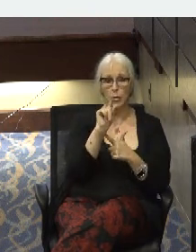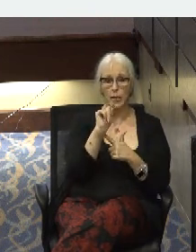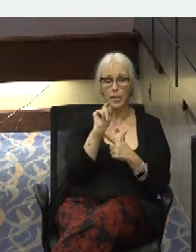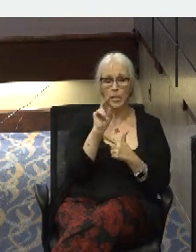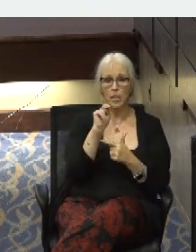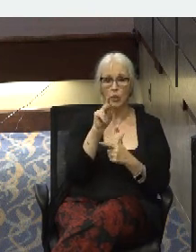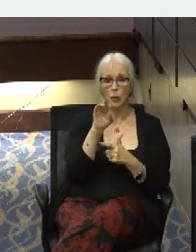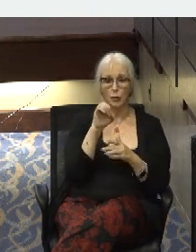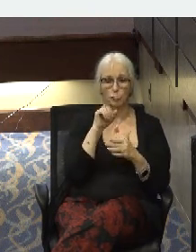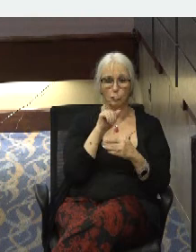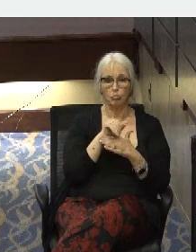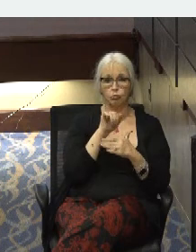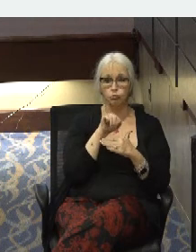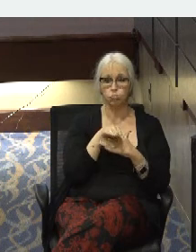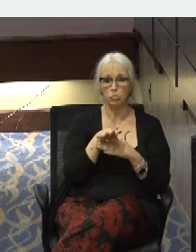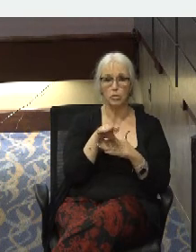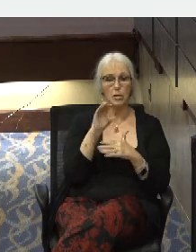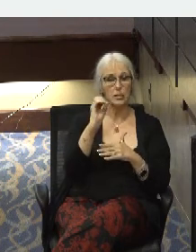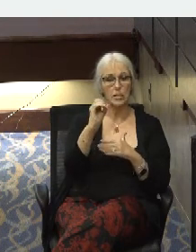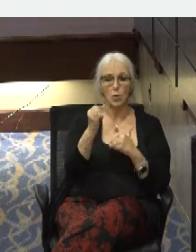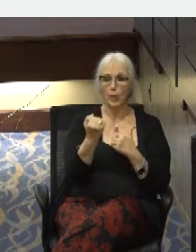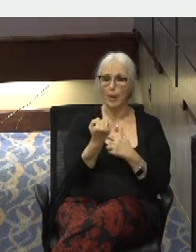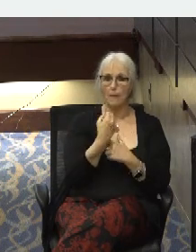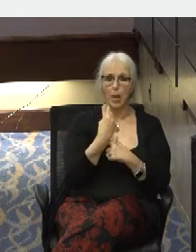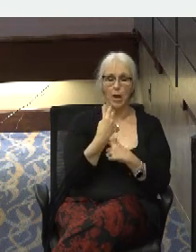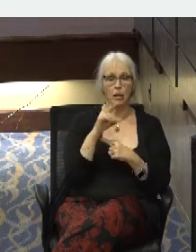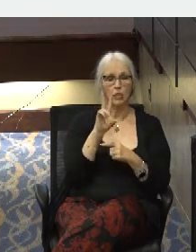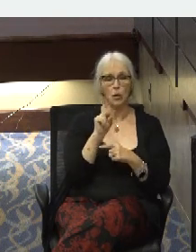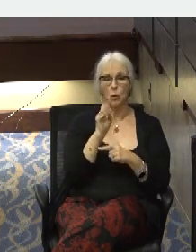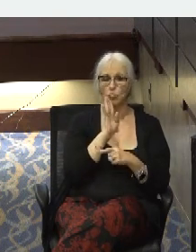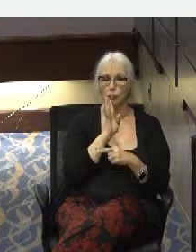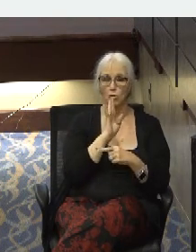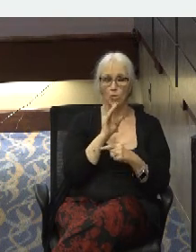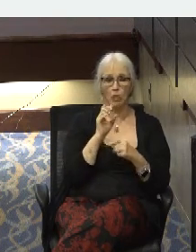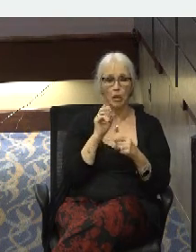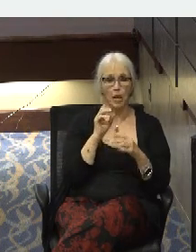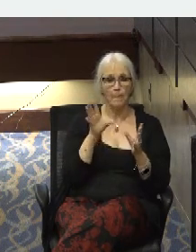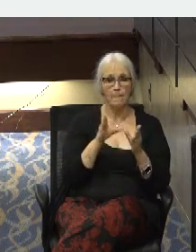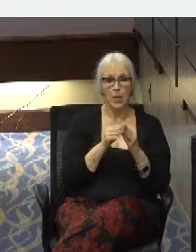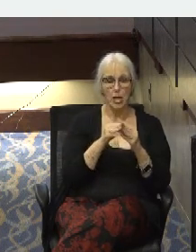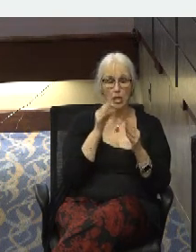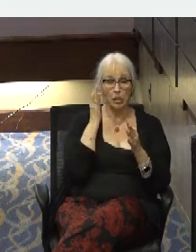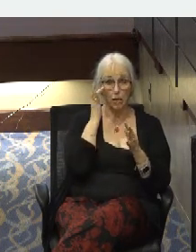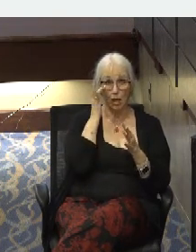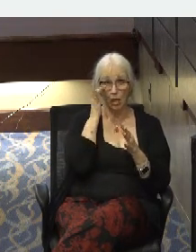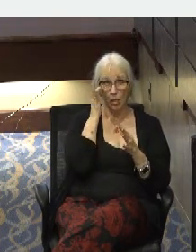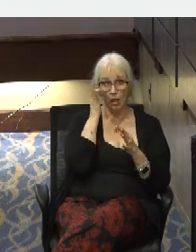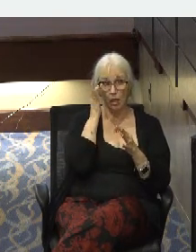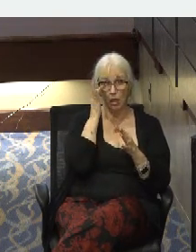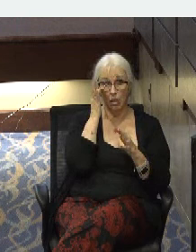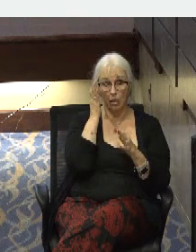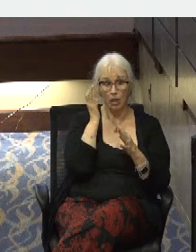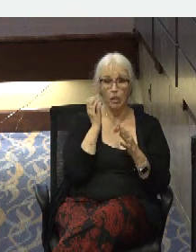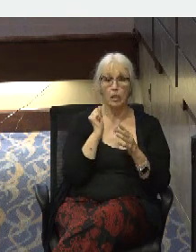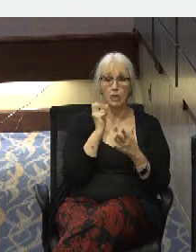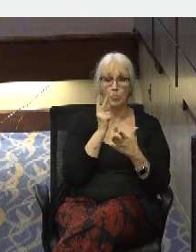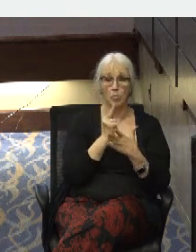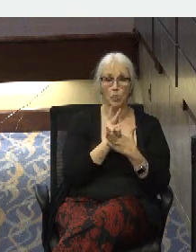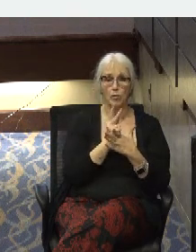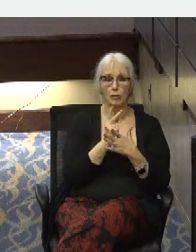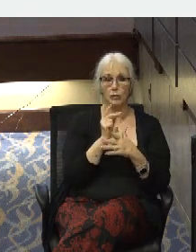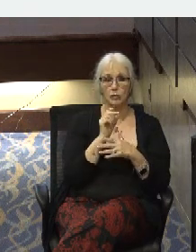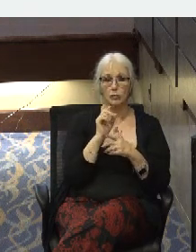this request, 0 returned. We had no speakers at the meeting, and this was approved by Plan Commission 9-0.